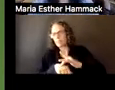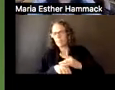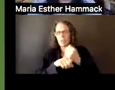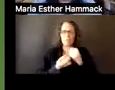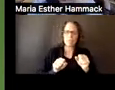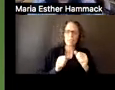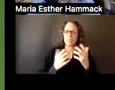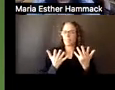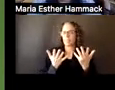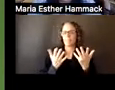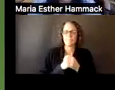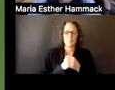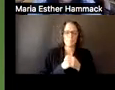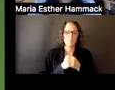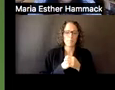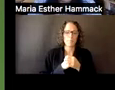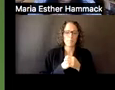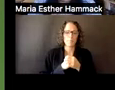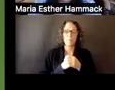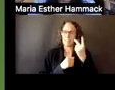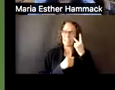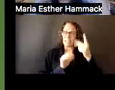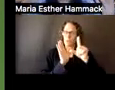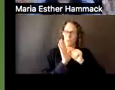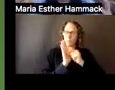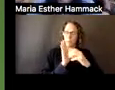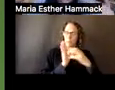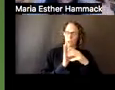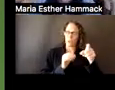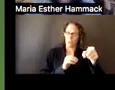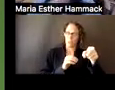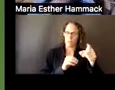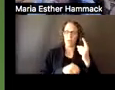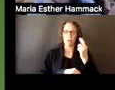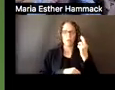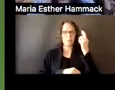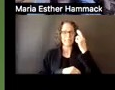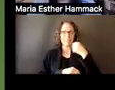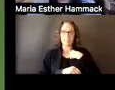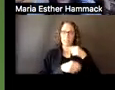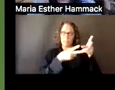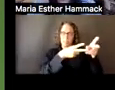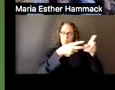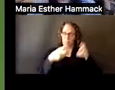this is to show, and I'm showing this brief excerpt to show that beyond merely writing